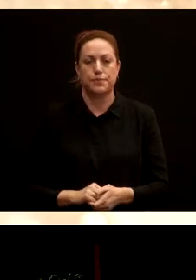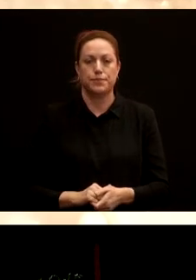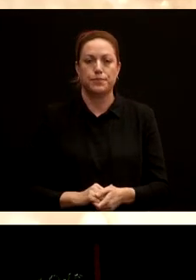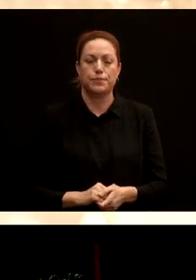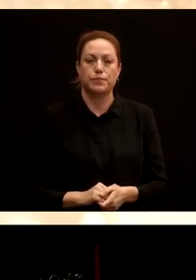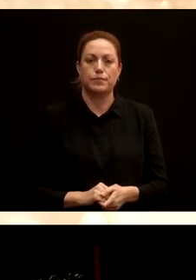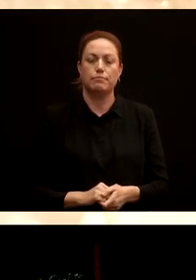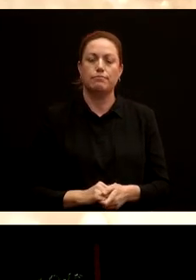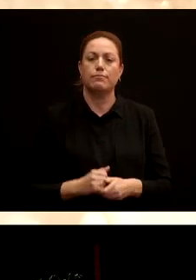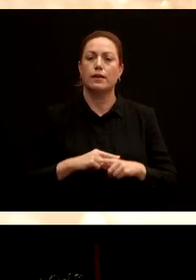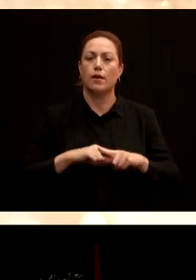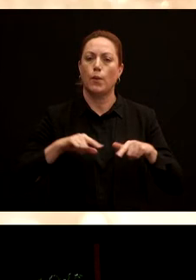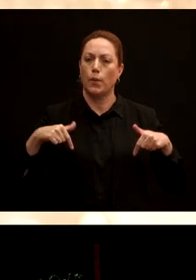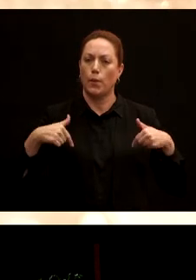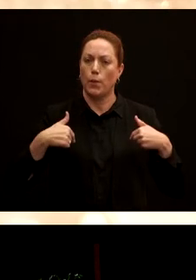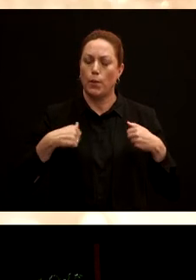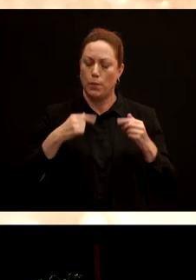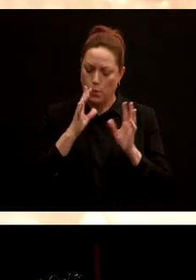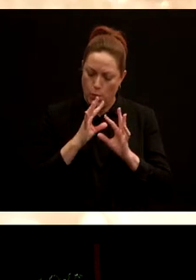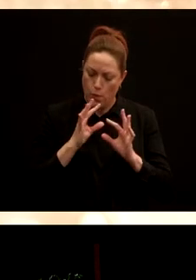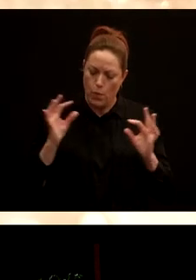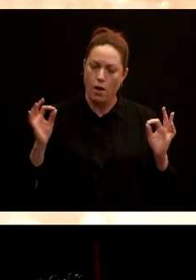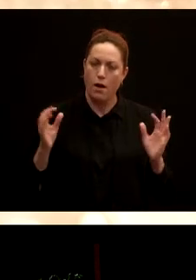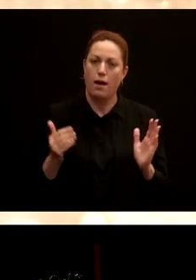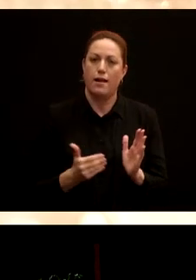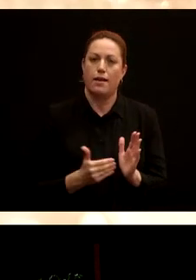Let us be still now.